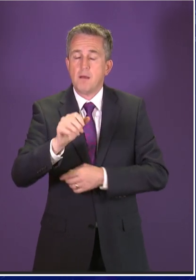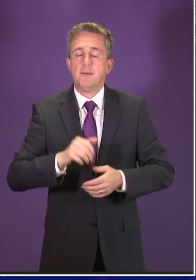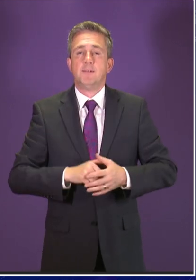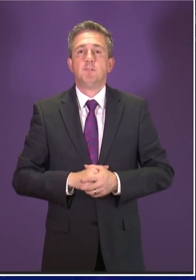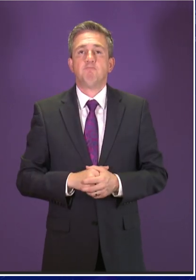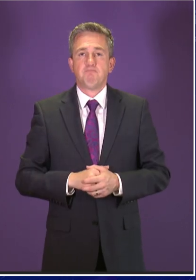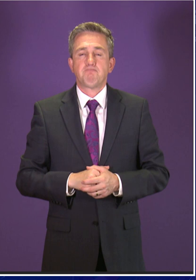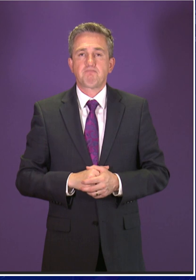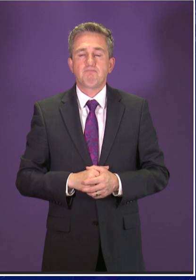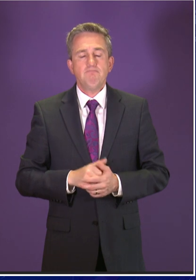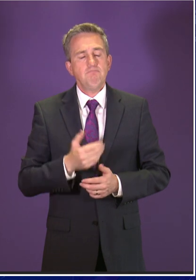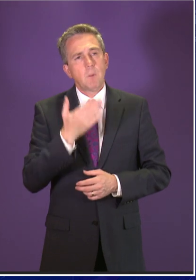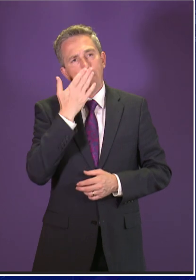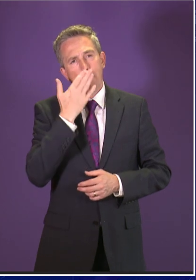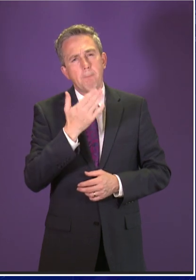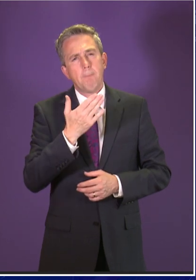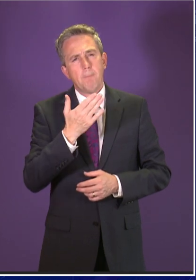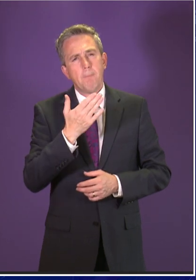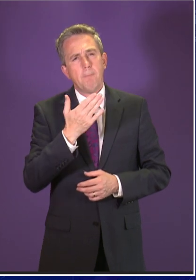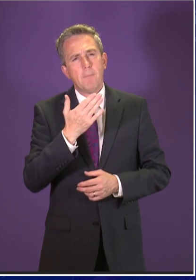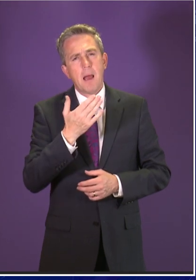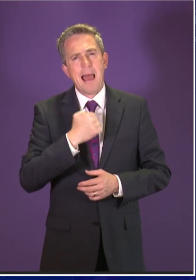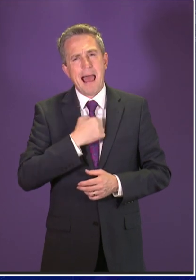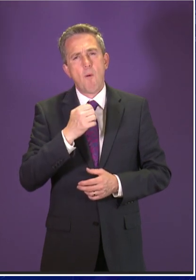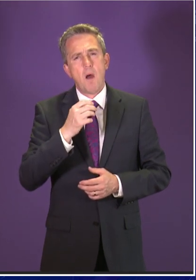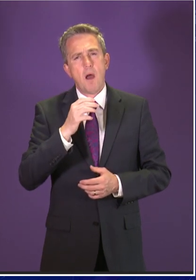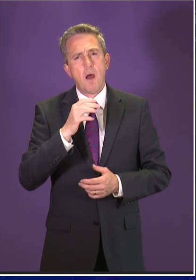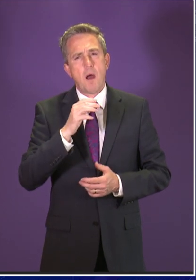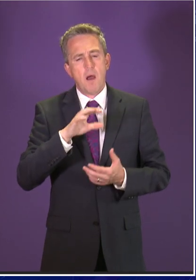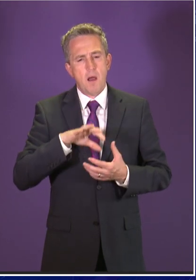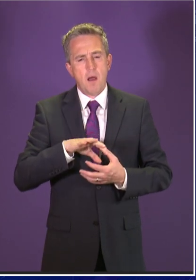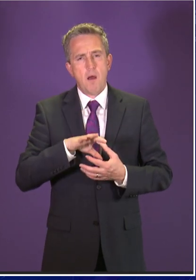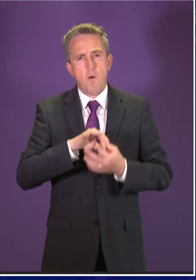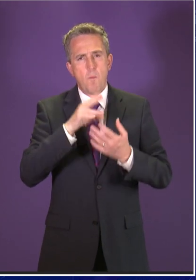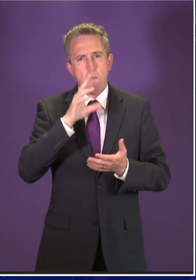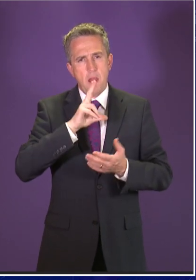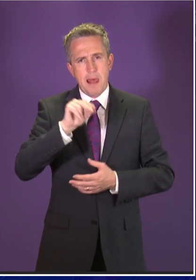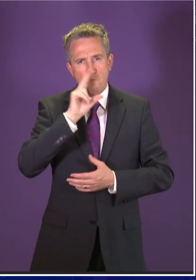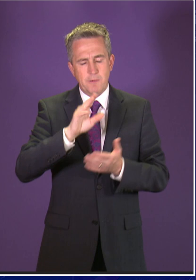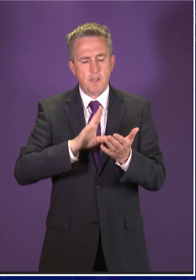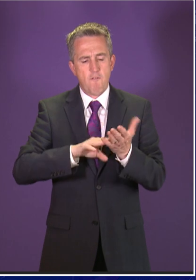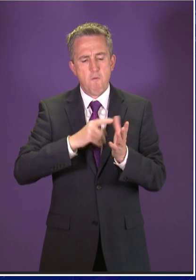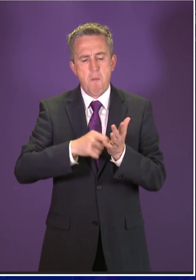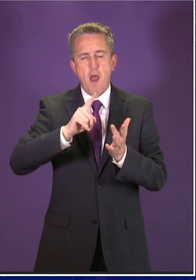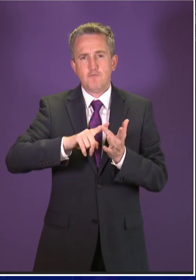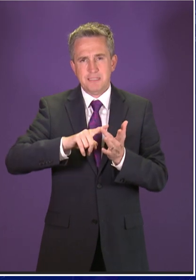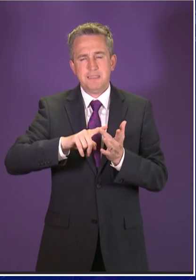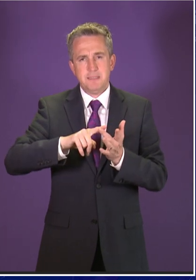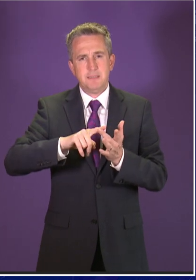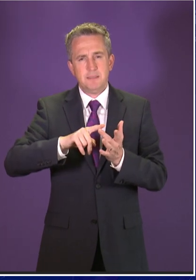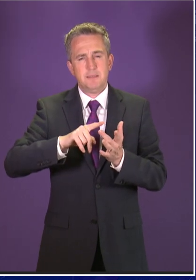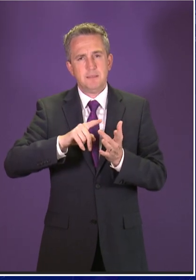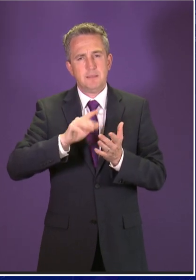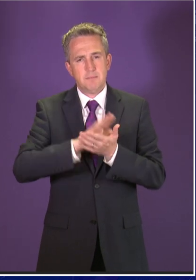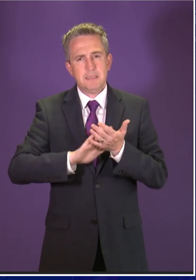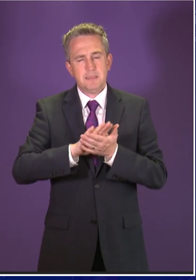And it seems to me that the resurgence of our language, te reo Māori, points to the notion that these